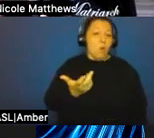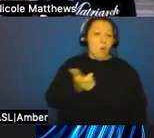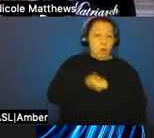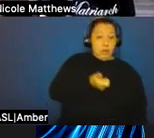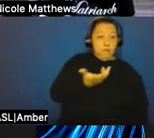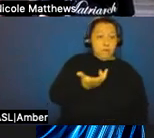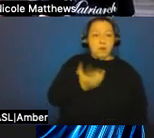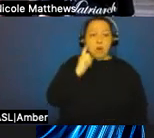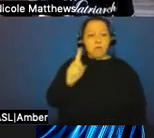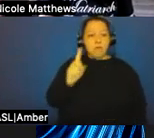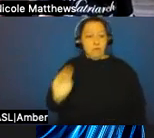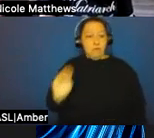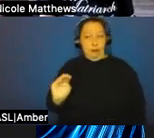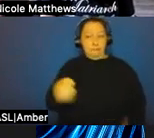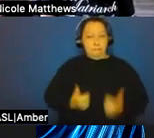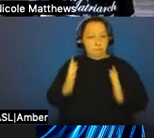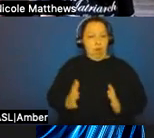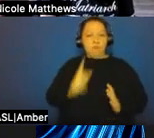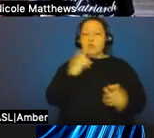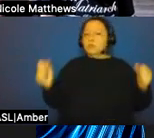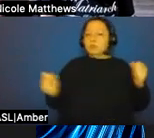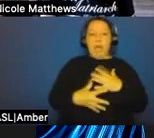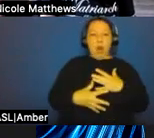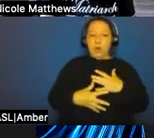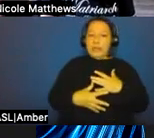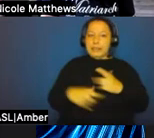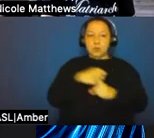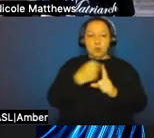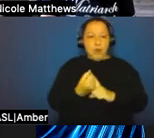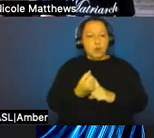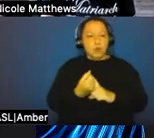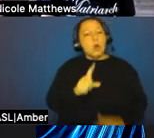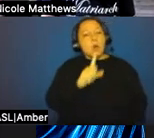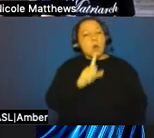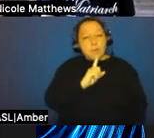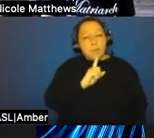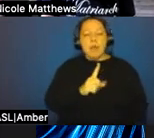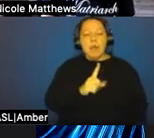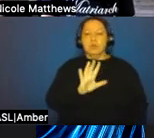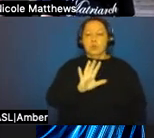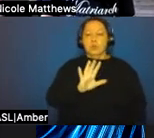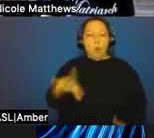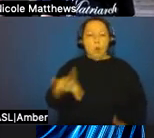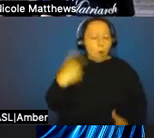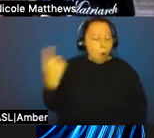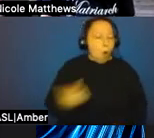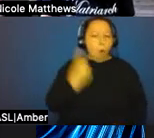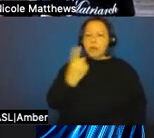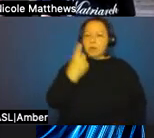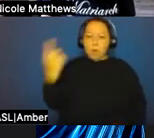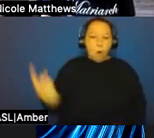scary. And so we need to make sure that we are always taking extra precautions to